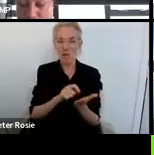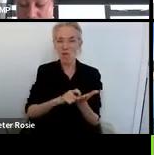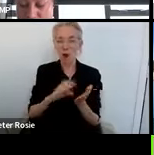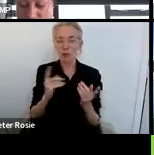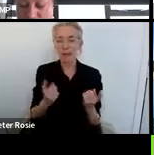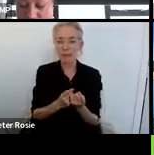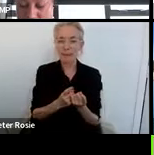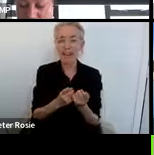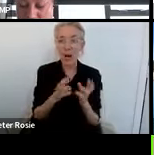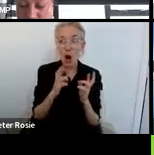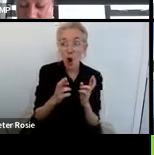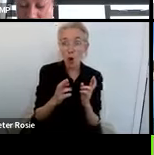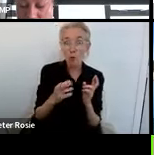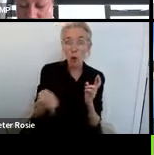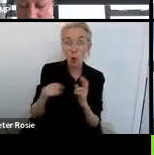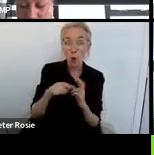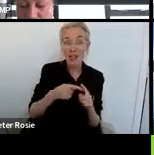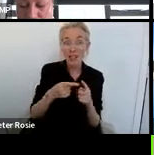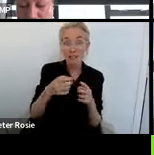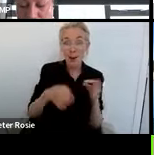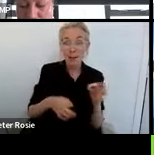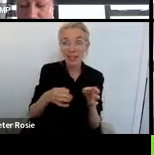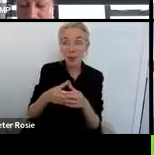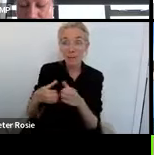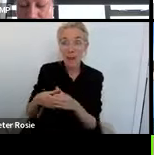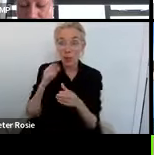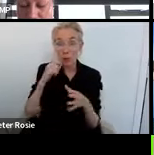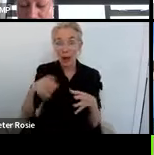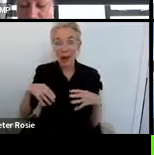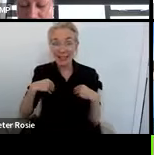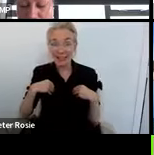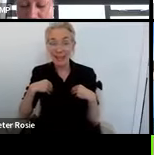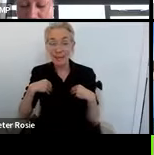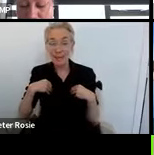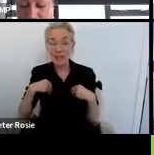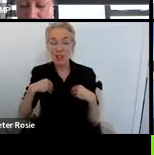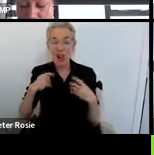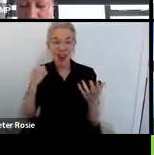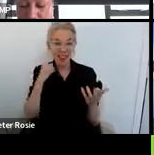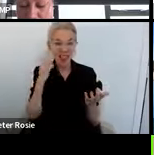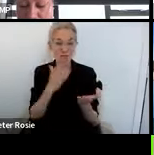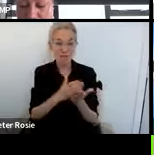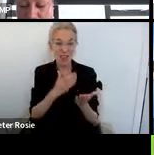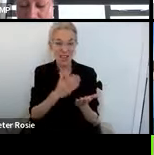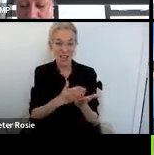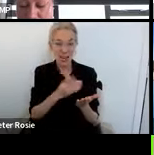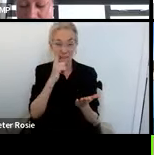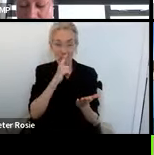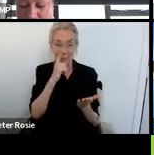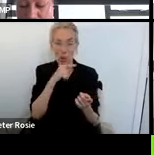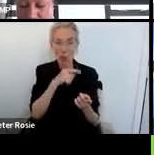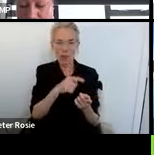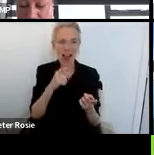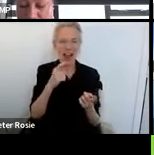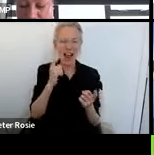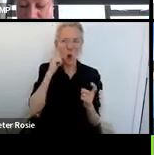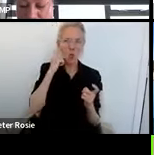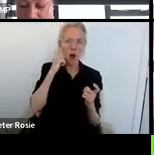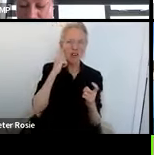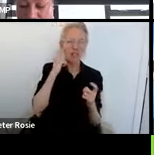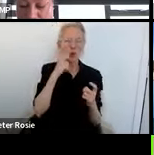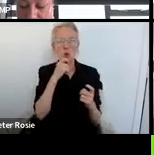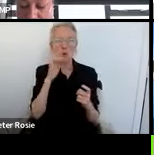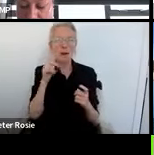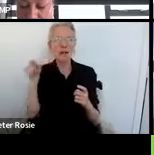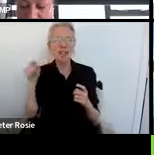are today has been diluted by fears and myths that are simply not real. This is not a big thing